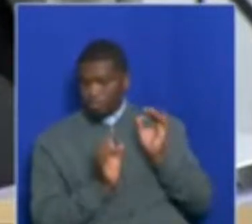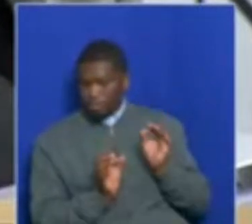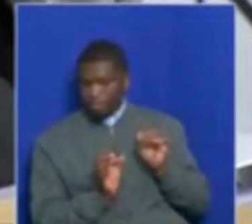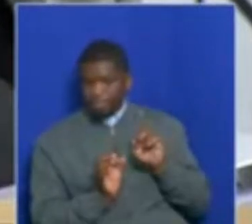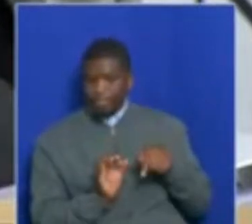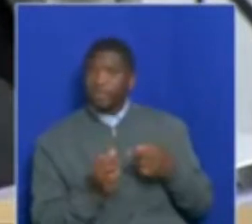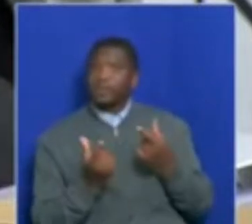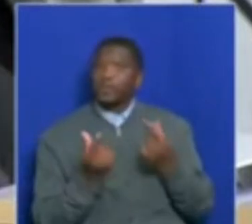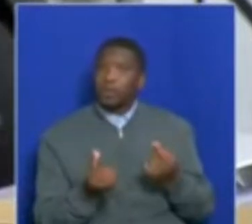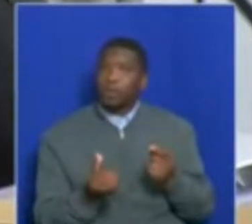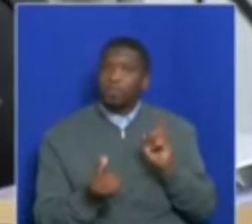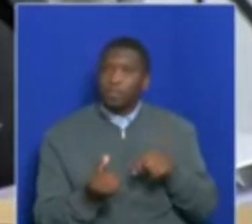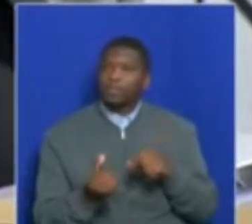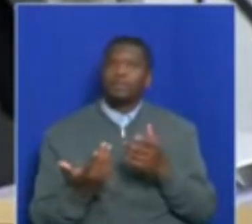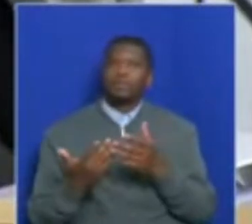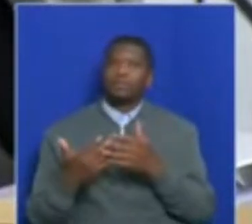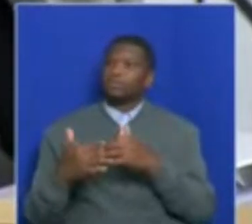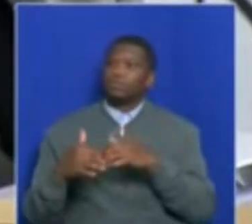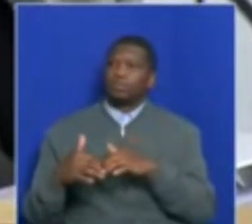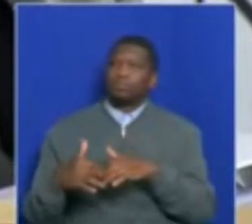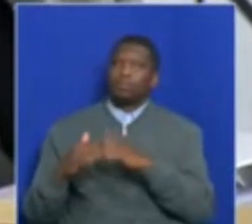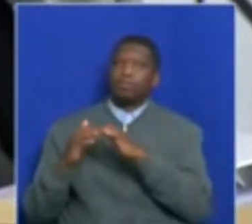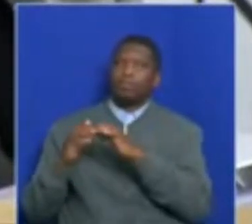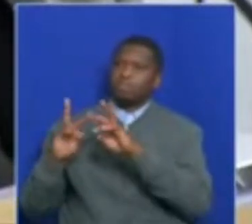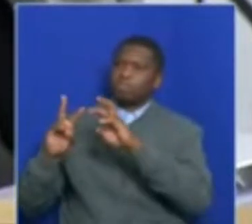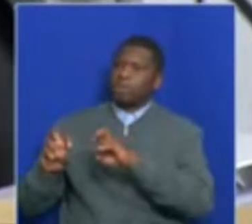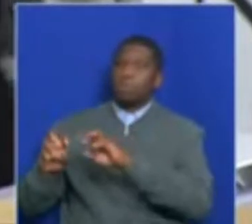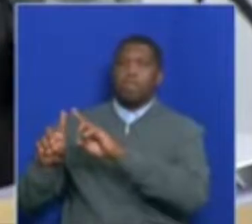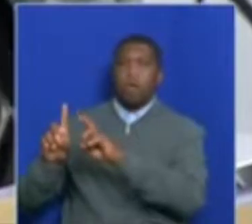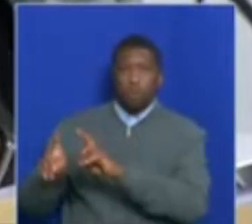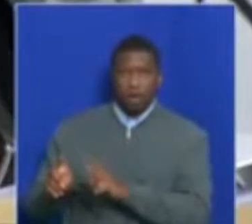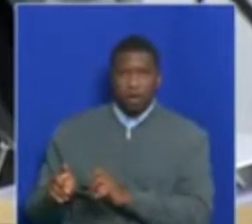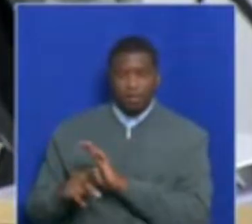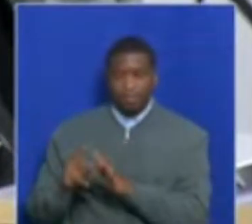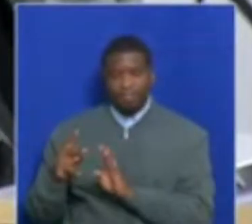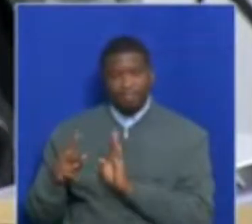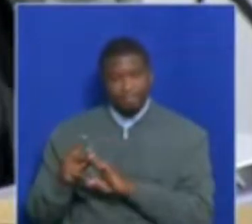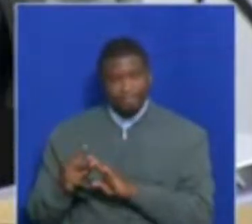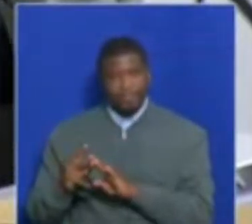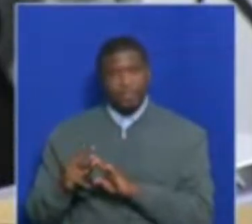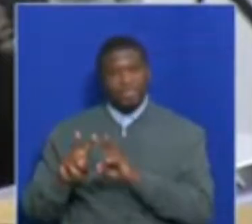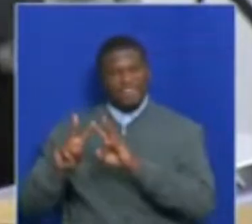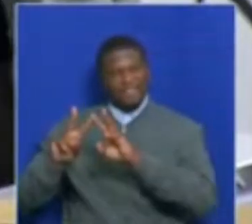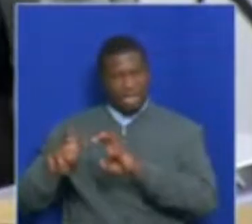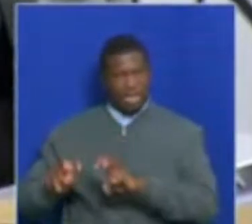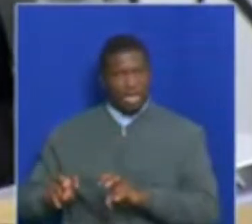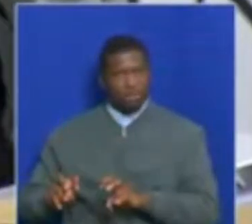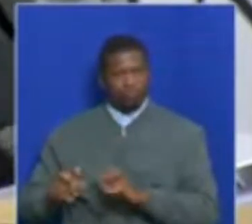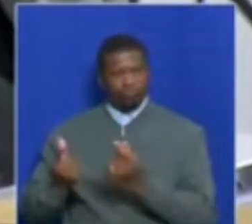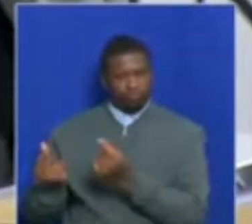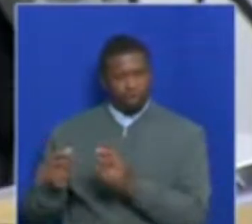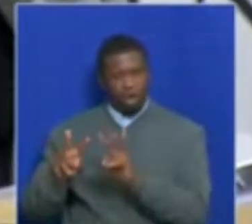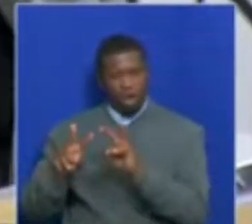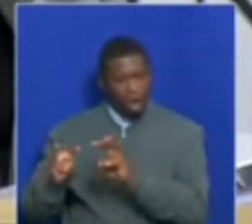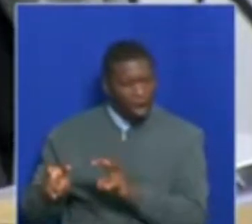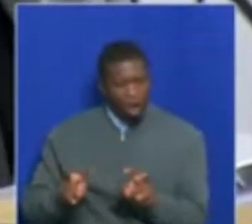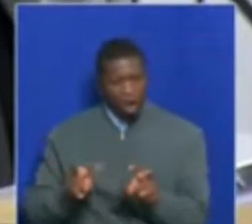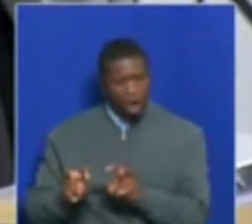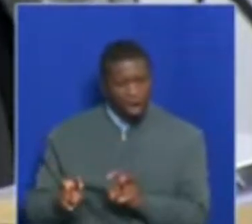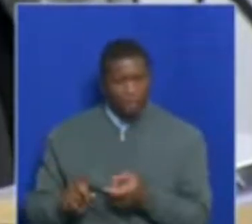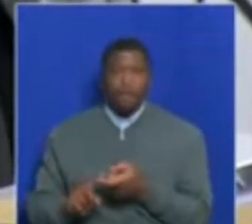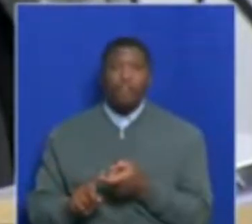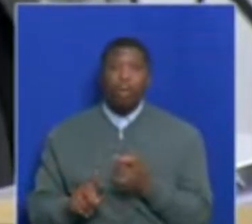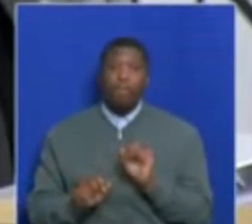inquiry and then do the investigations from that inquiry, from the information that they